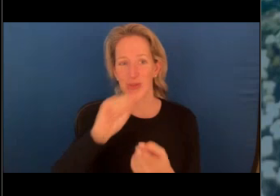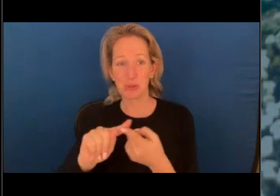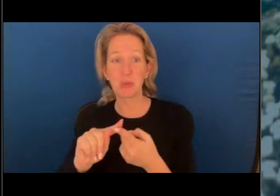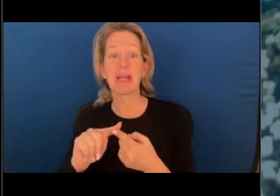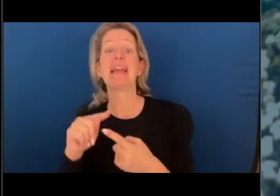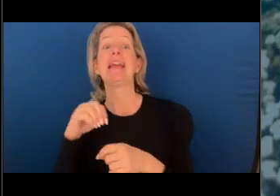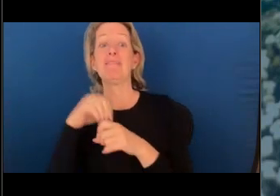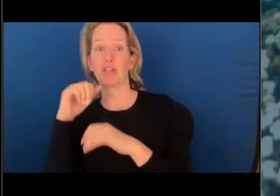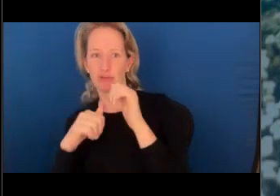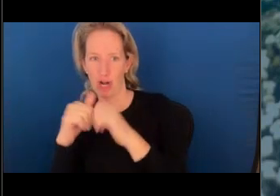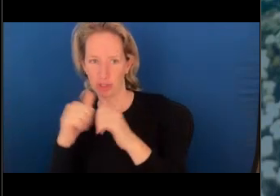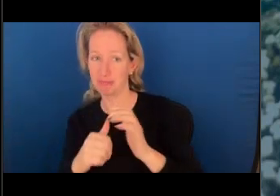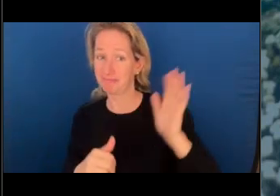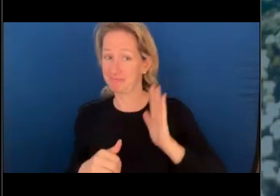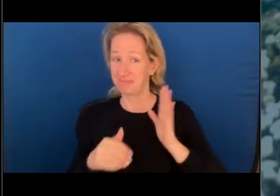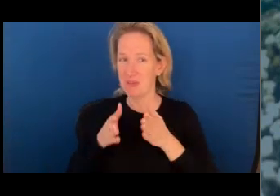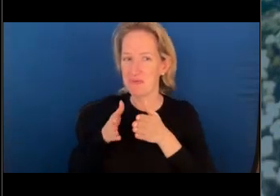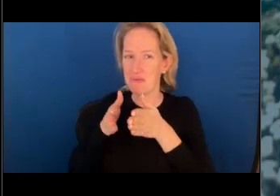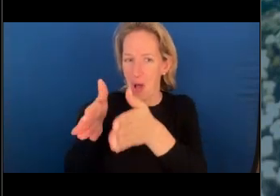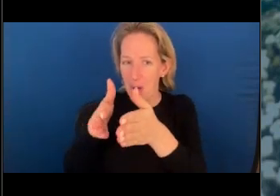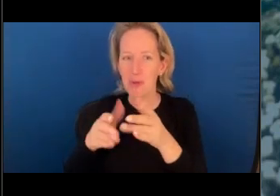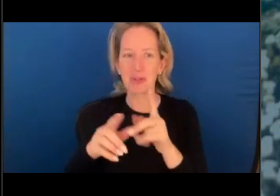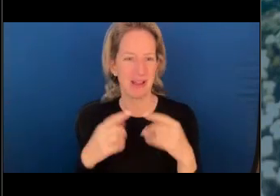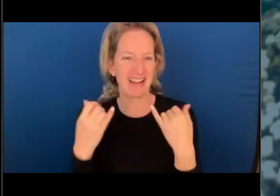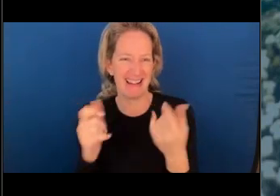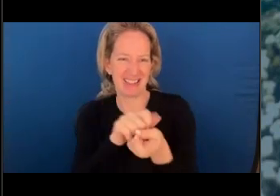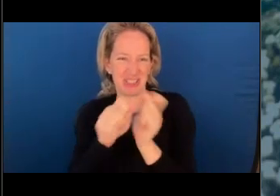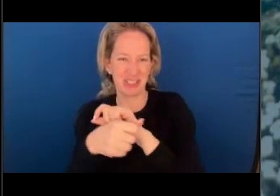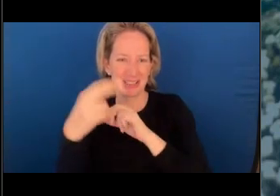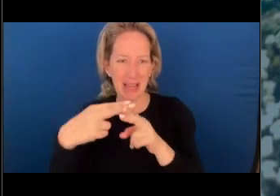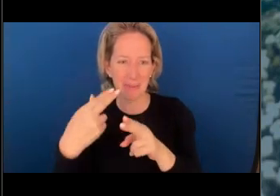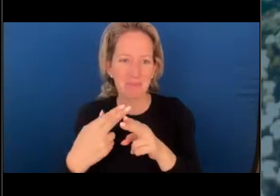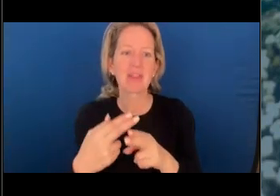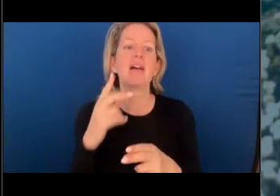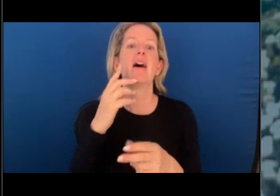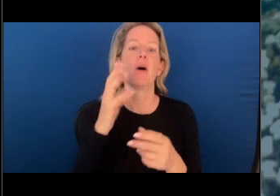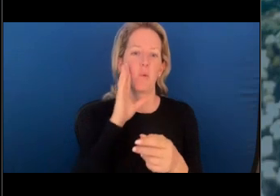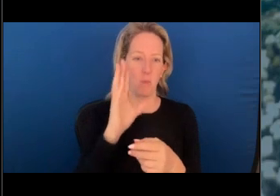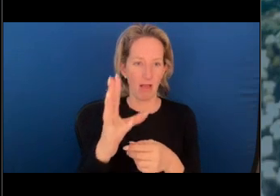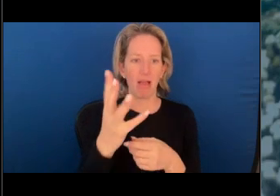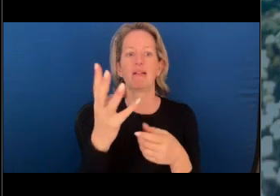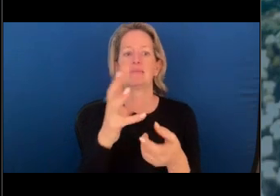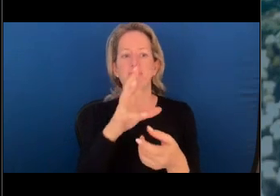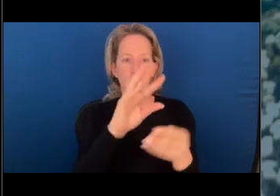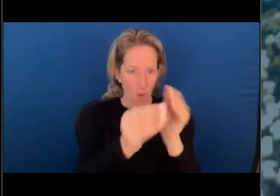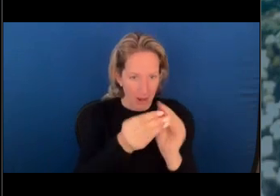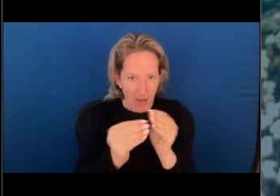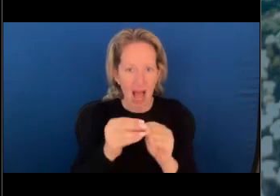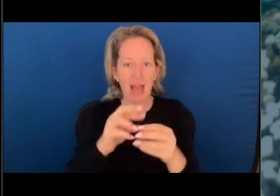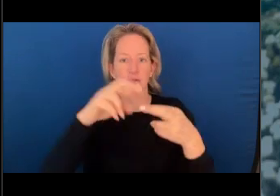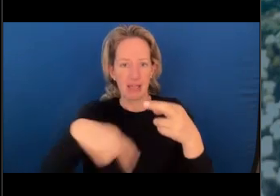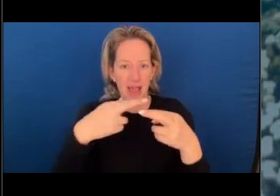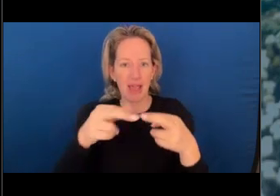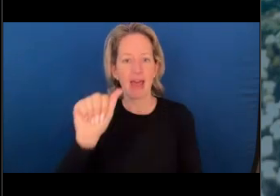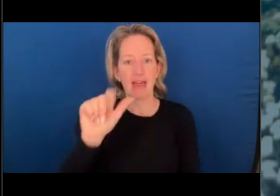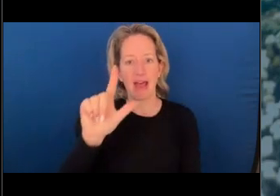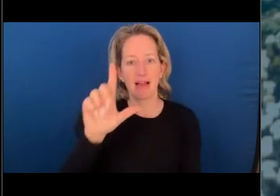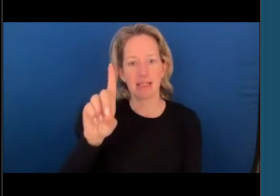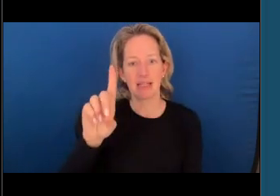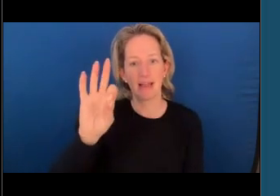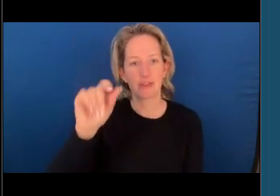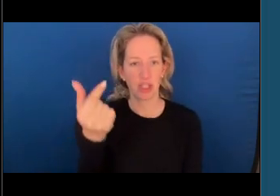previously Nets to Roads, quantifying and recycling ALDFG into Hawaii-made and used infrastructure. Next